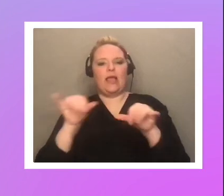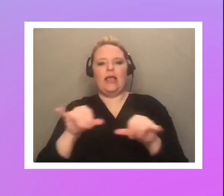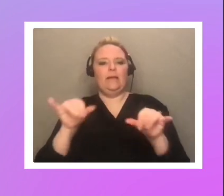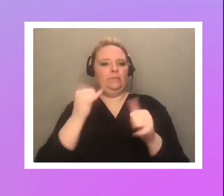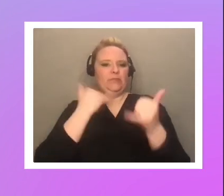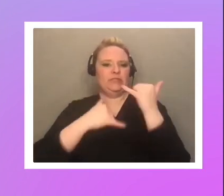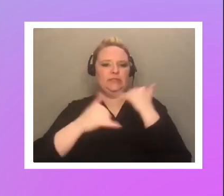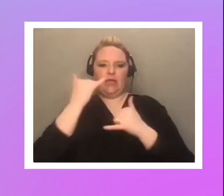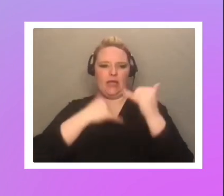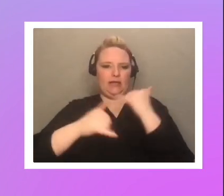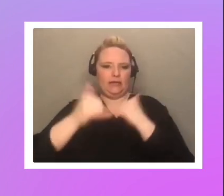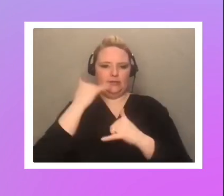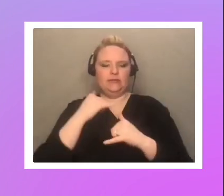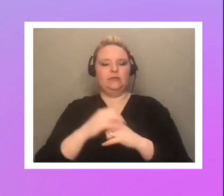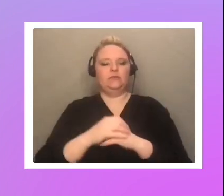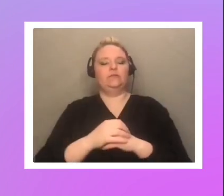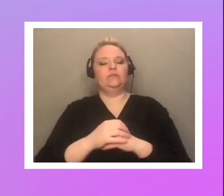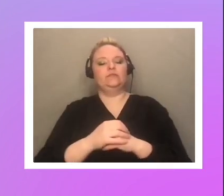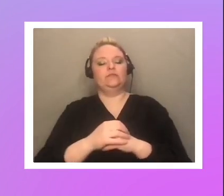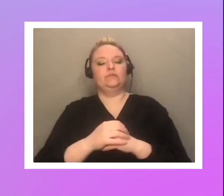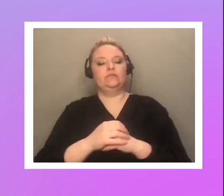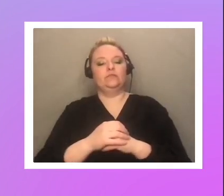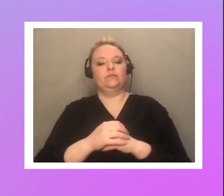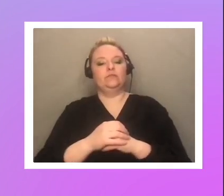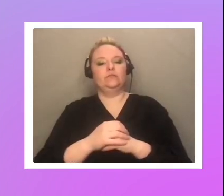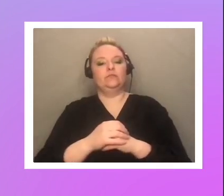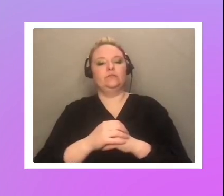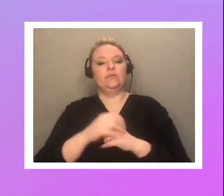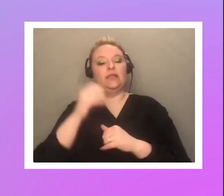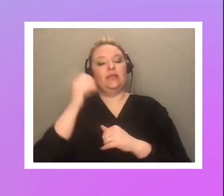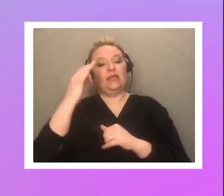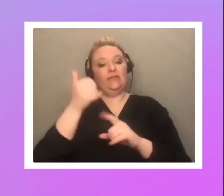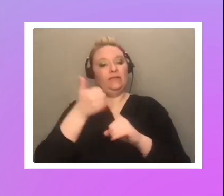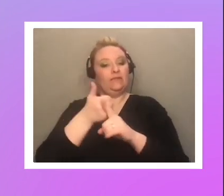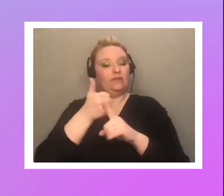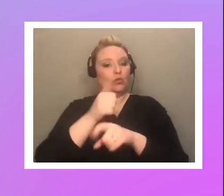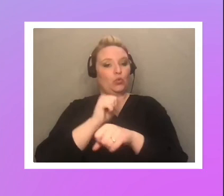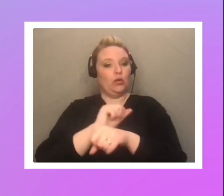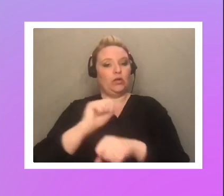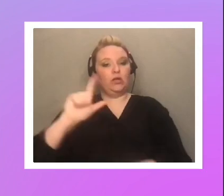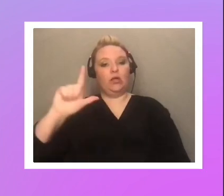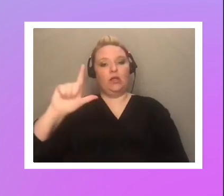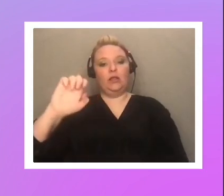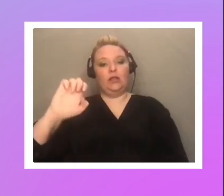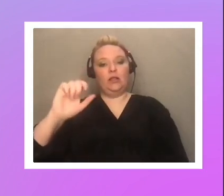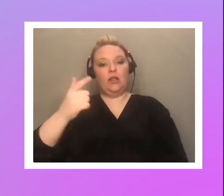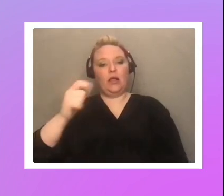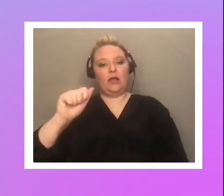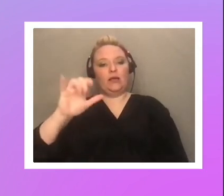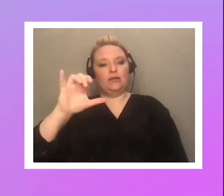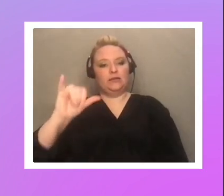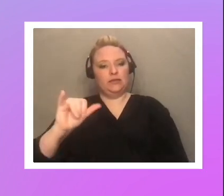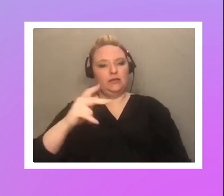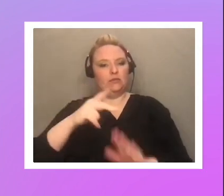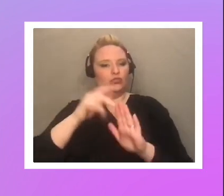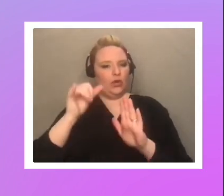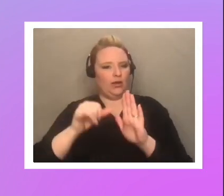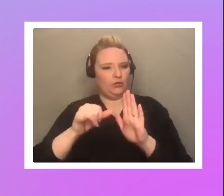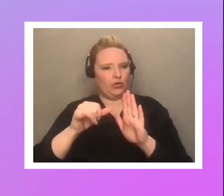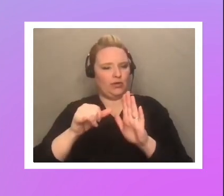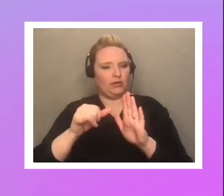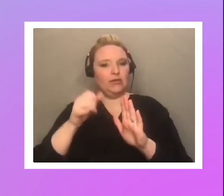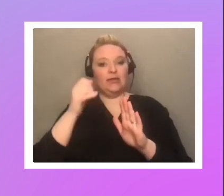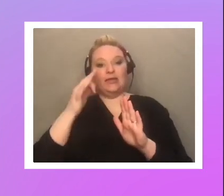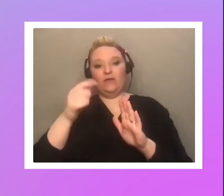mistakes. So if you're working on a legacy product, or a project, if you're